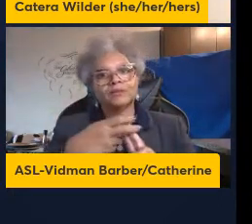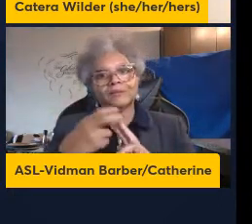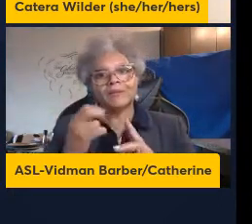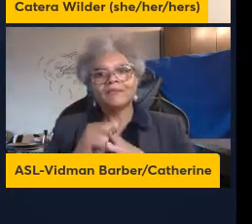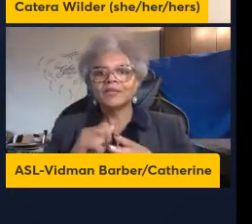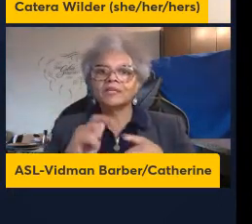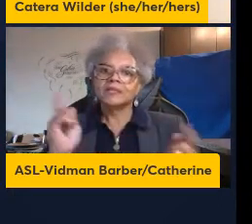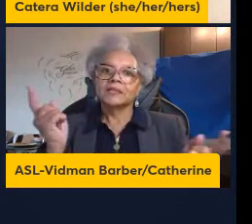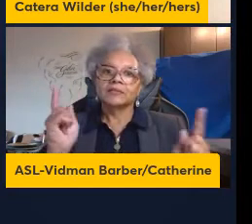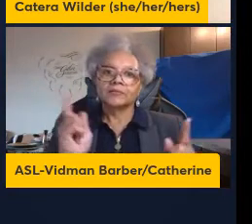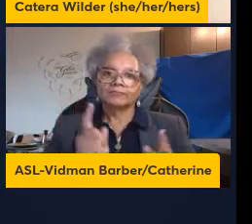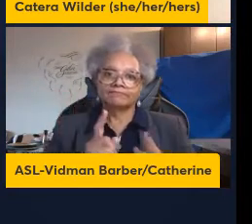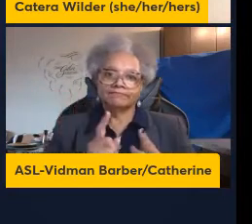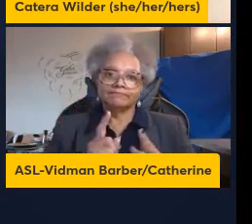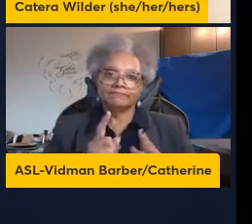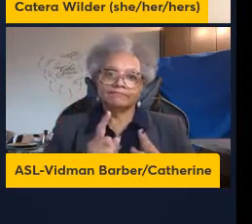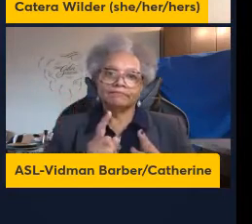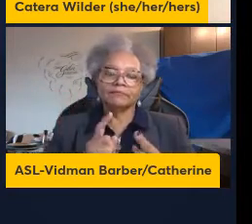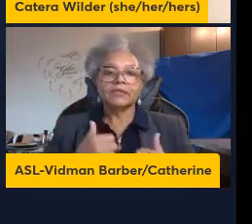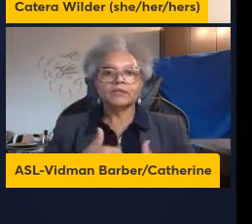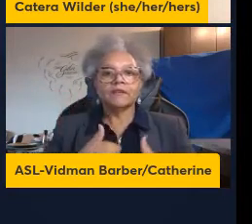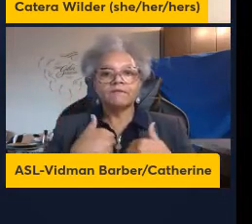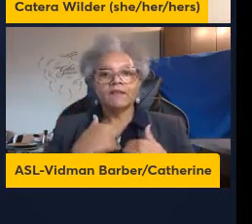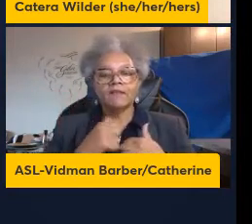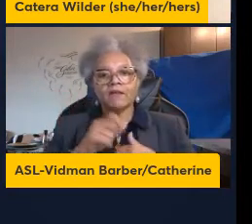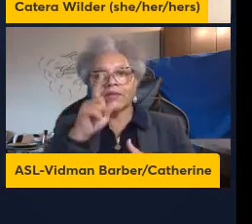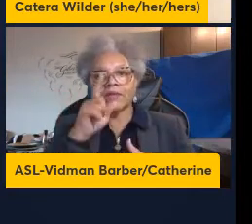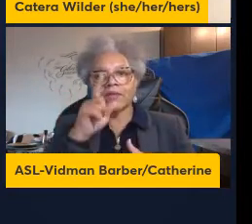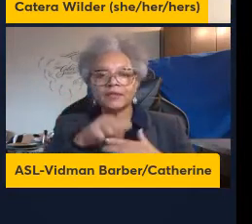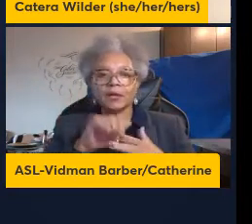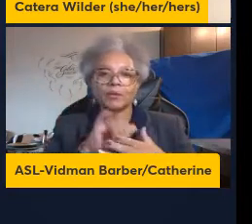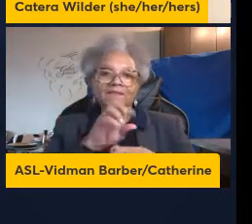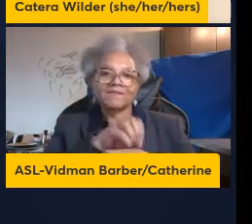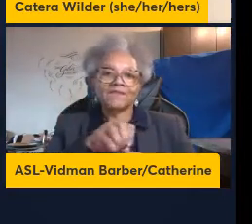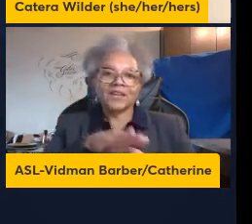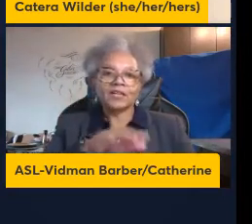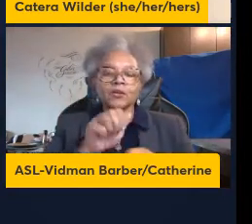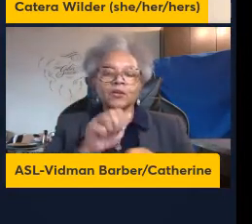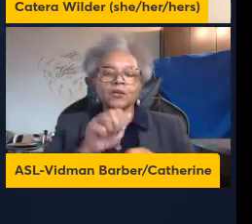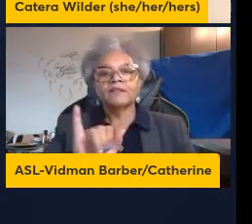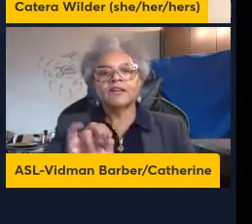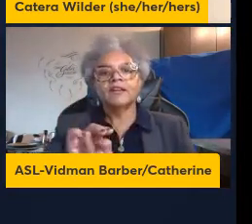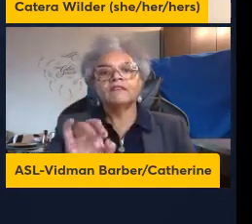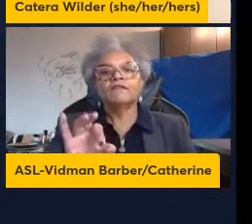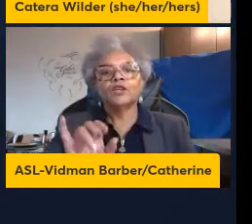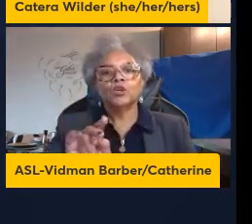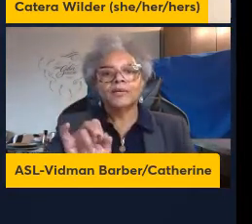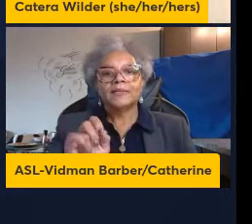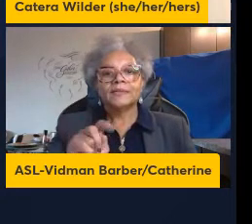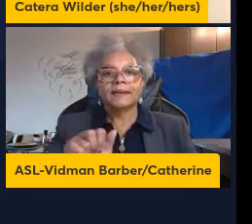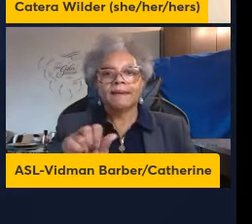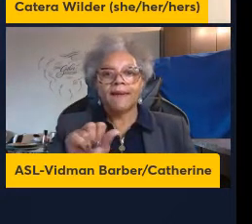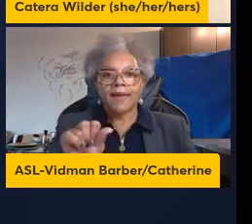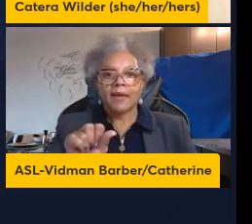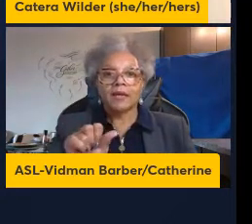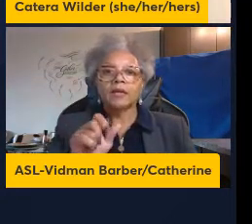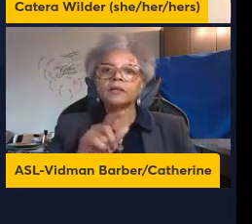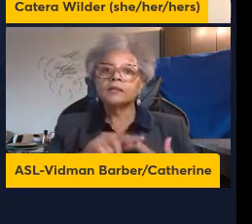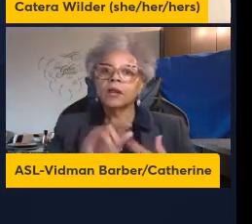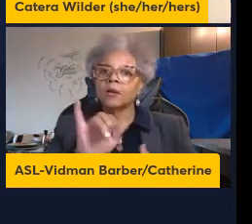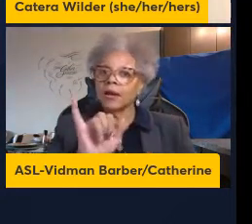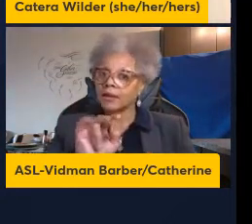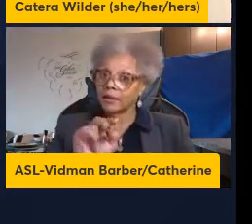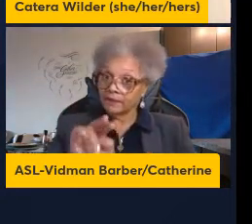greatly diminishes the survival of the mice that were infected with influenza A. So these interferons are definitely important